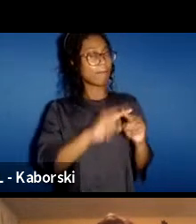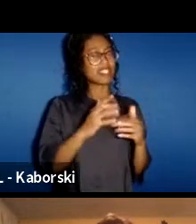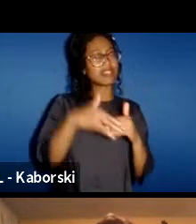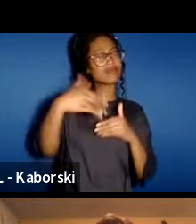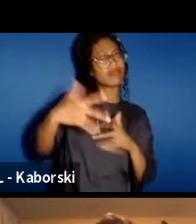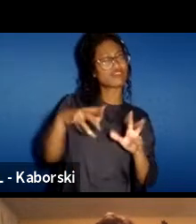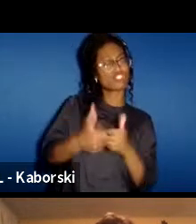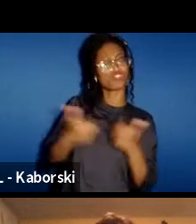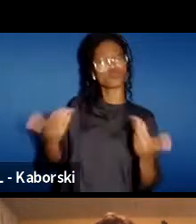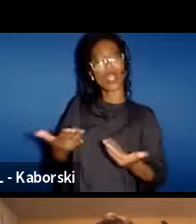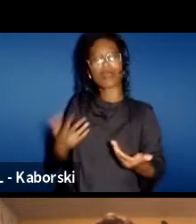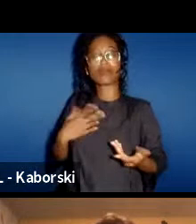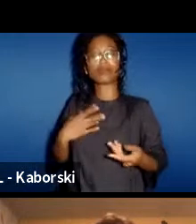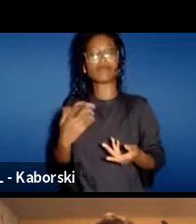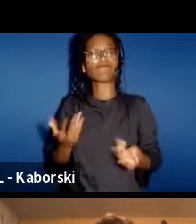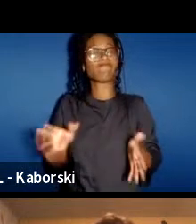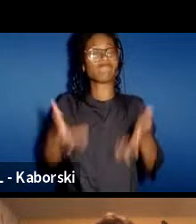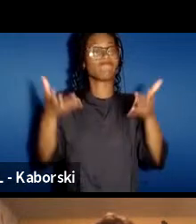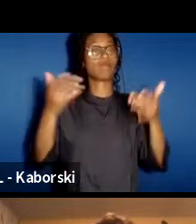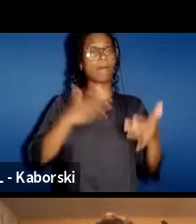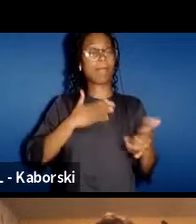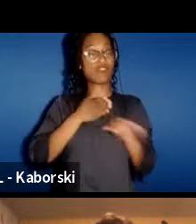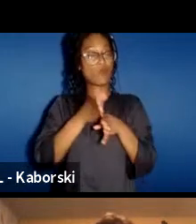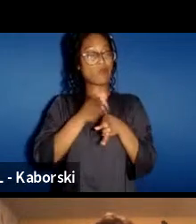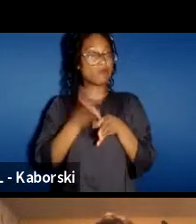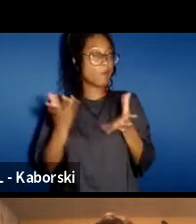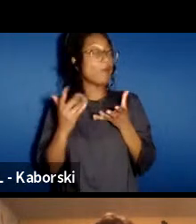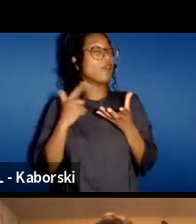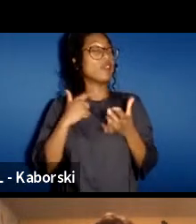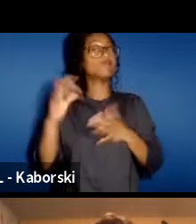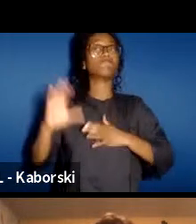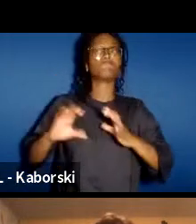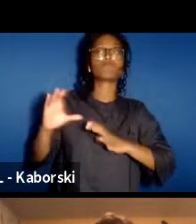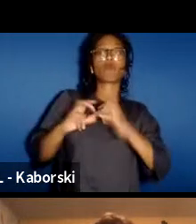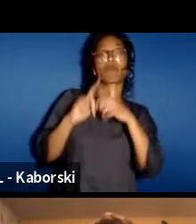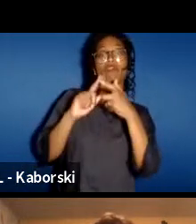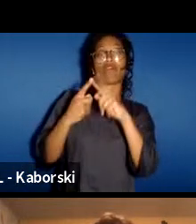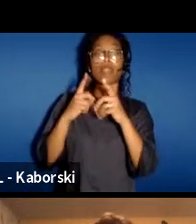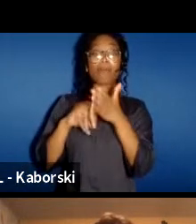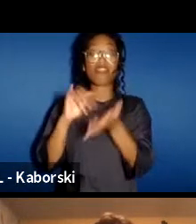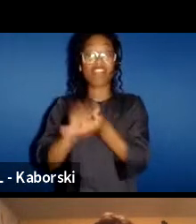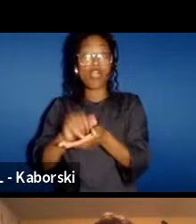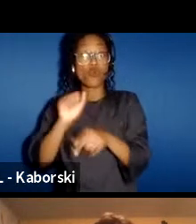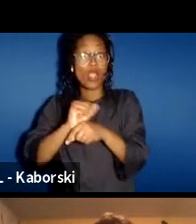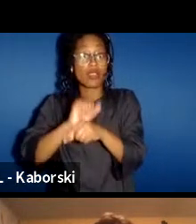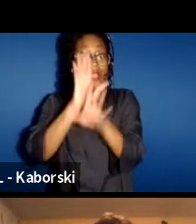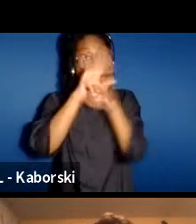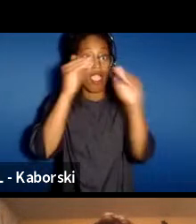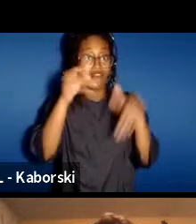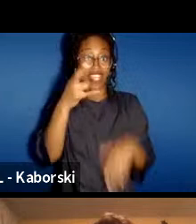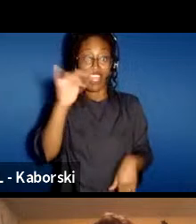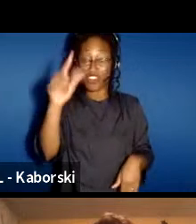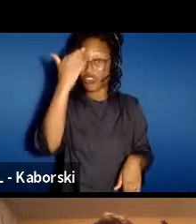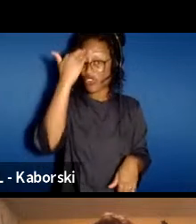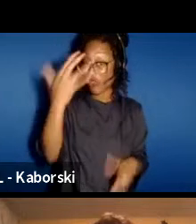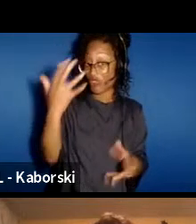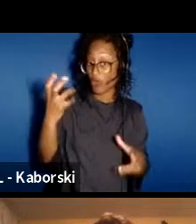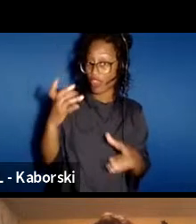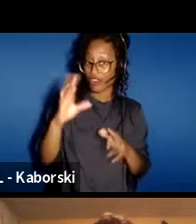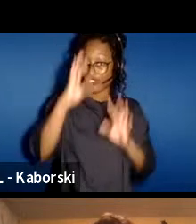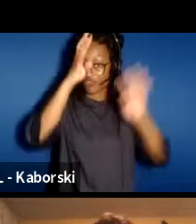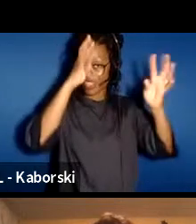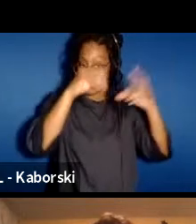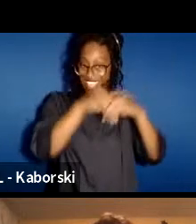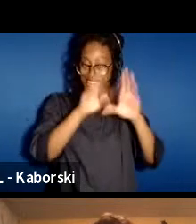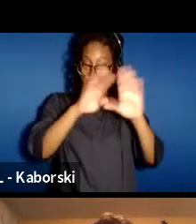challenge in my career, and happened to be chatting with a friend about that who worked at Heaven Hill, and he said, they're looking to create an